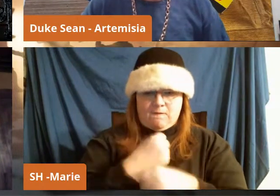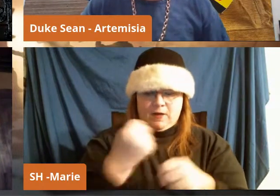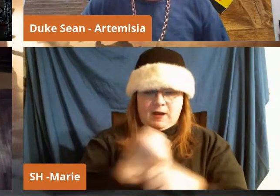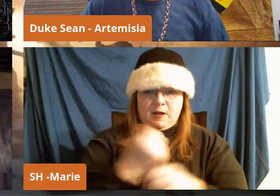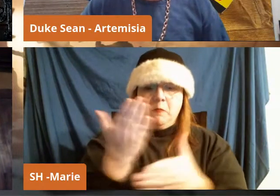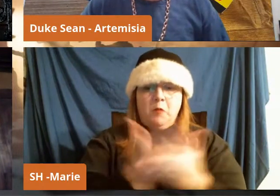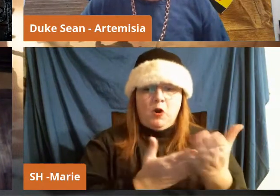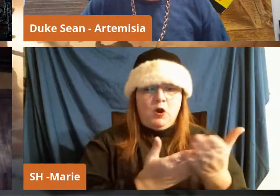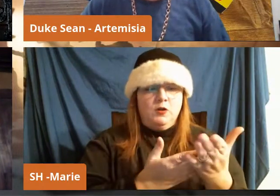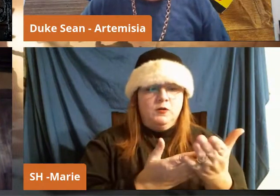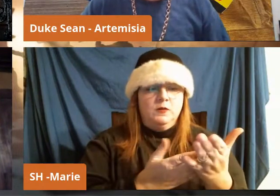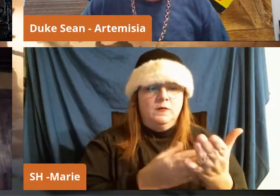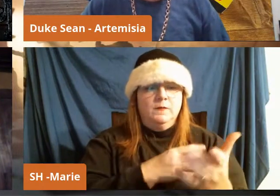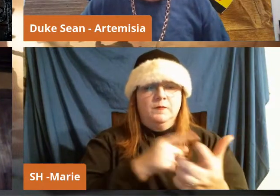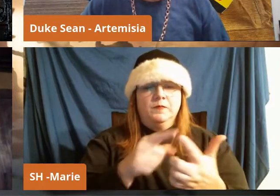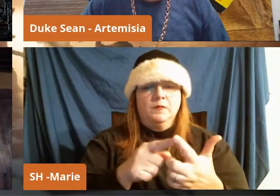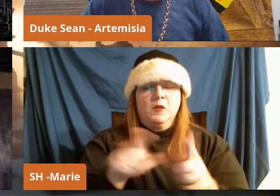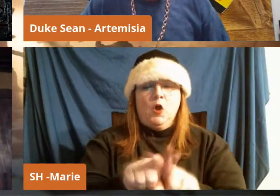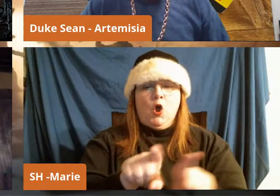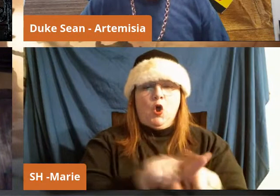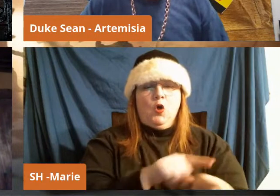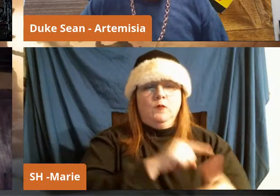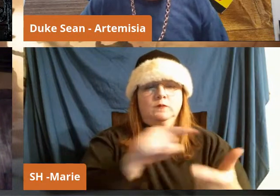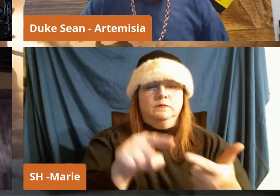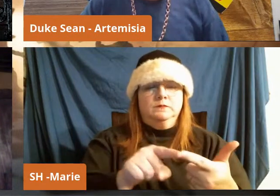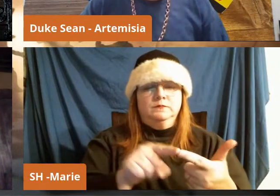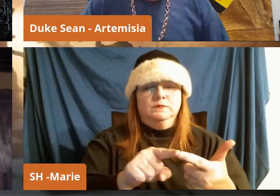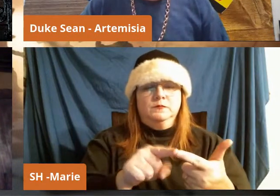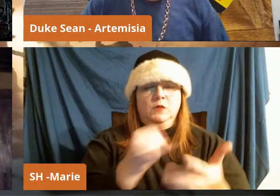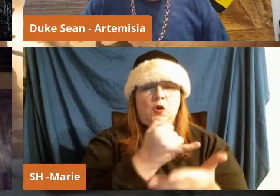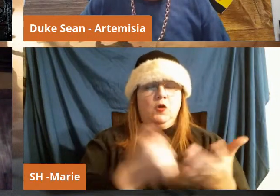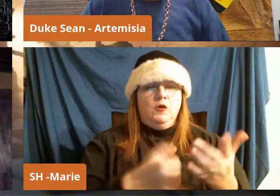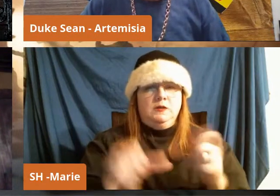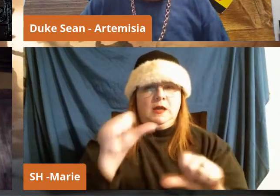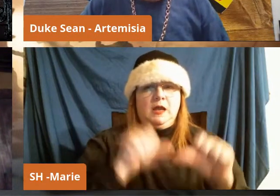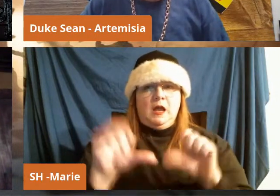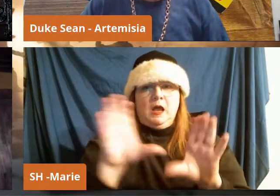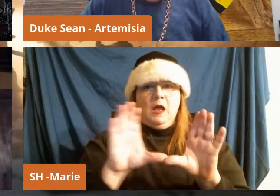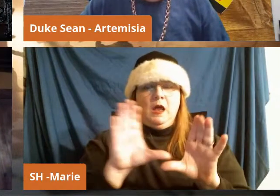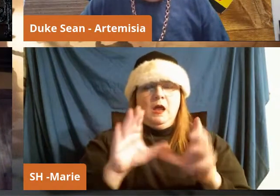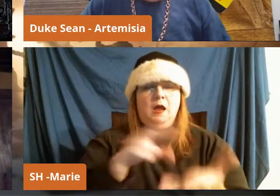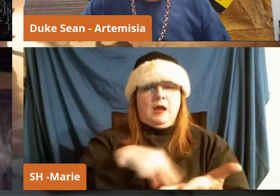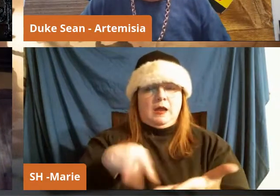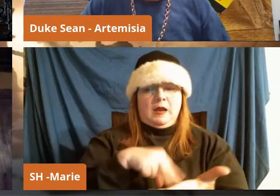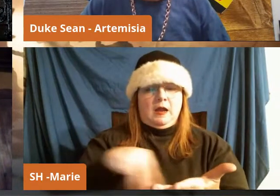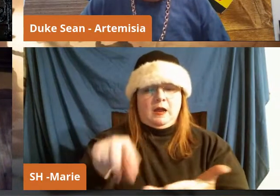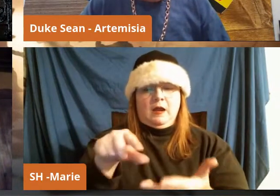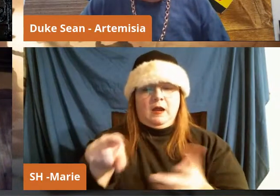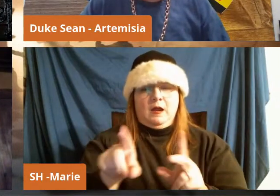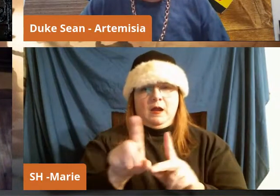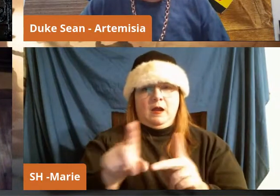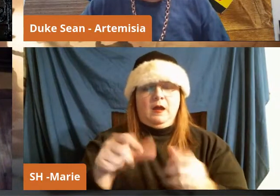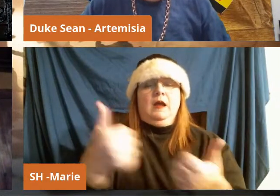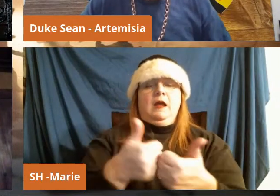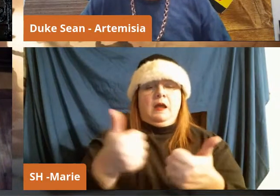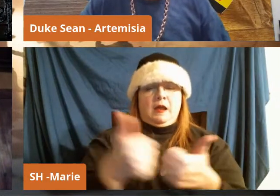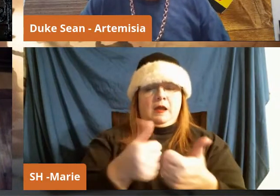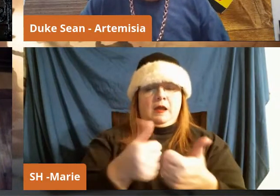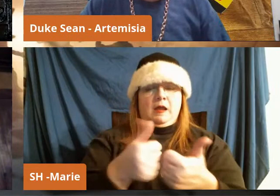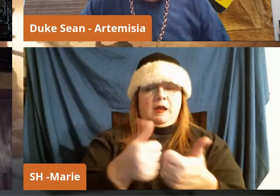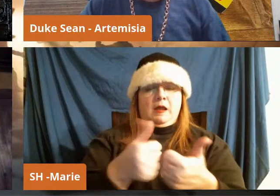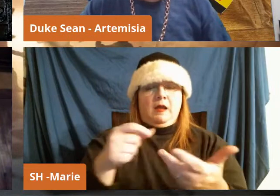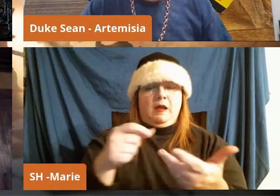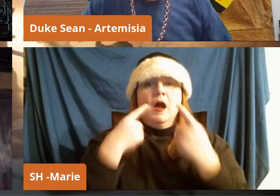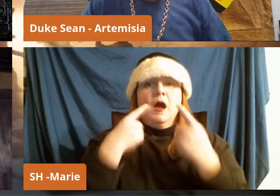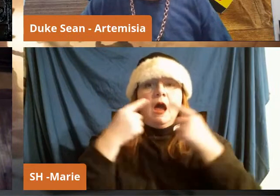it. But there was also an arts and sciences competition and a dancing competition and a gaming competition. There